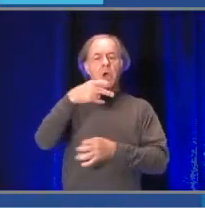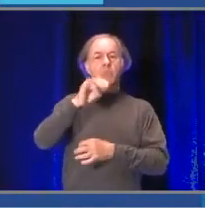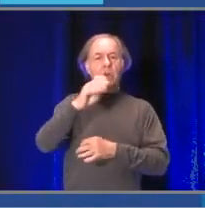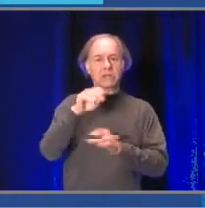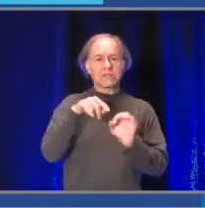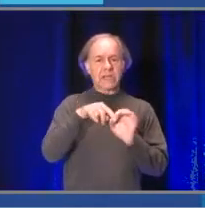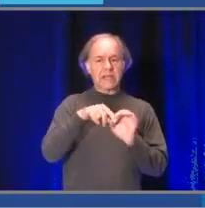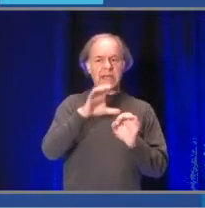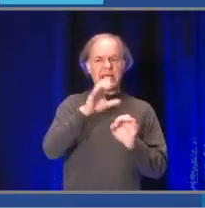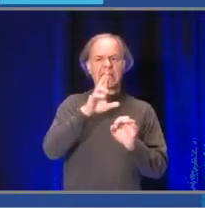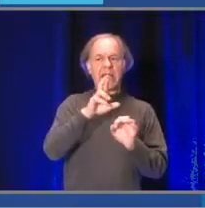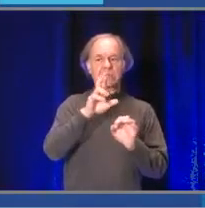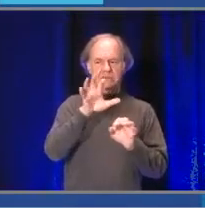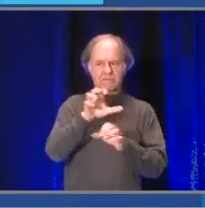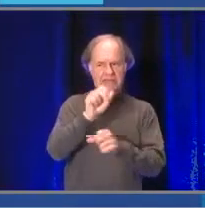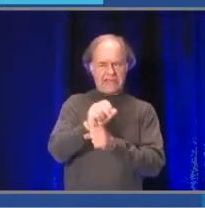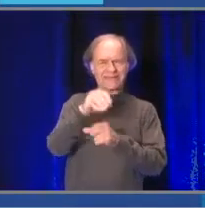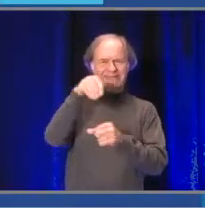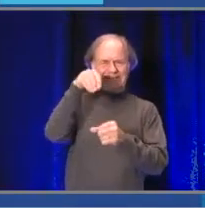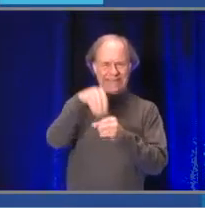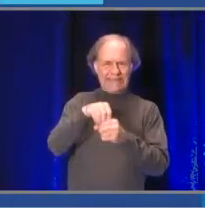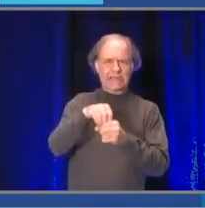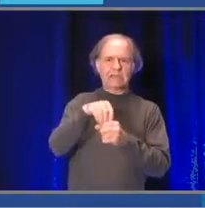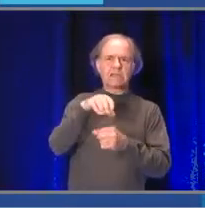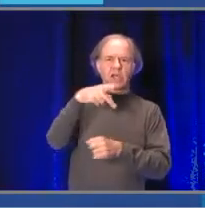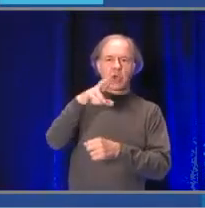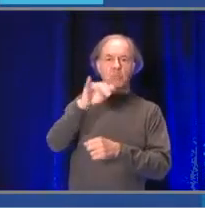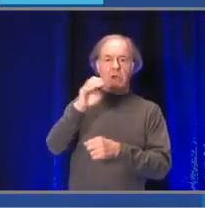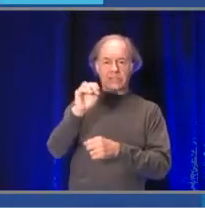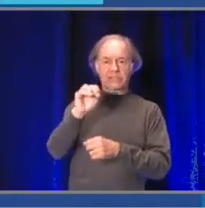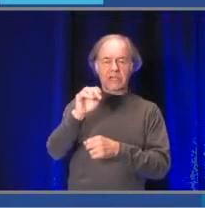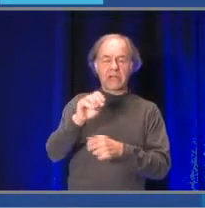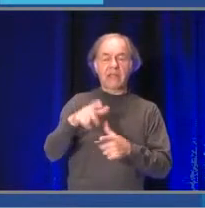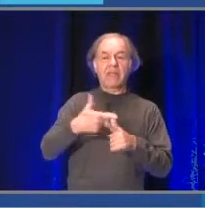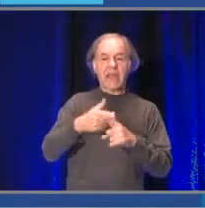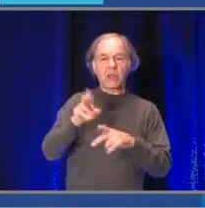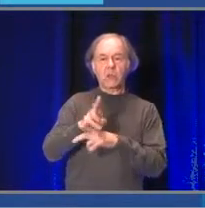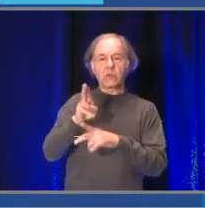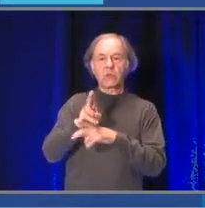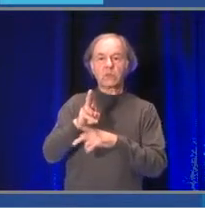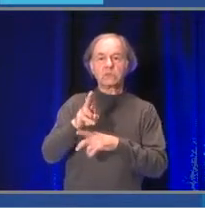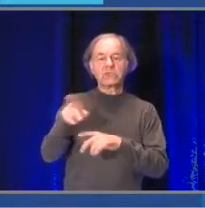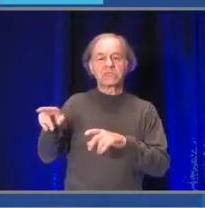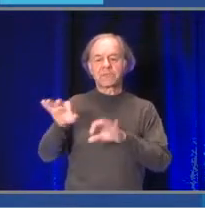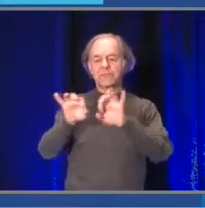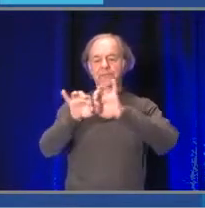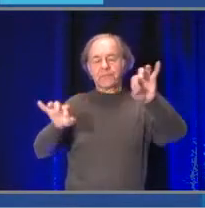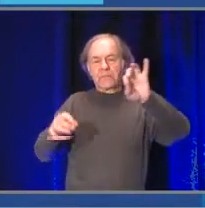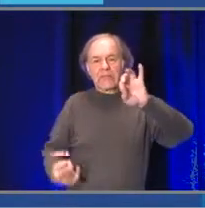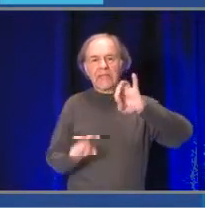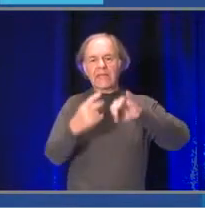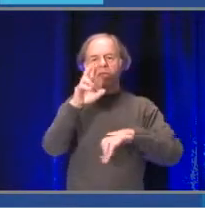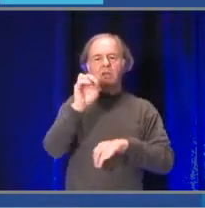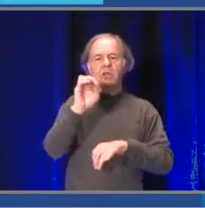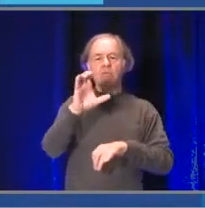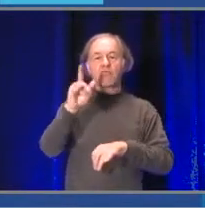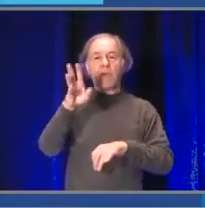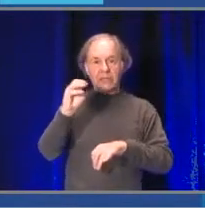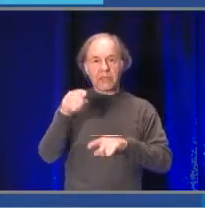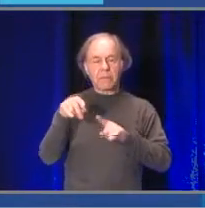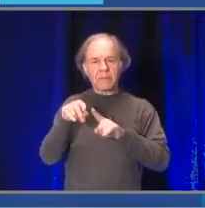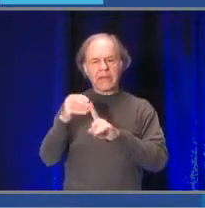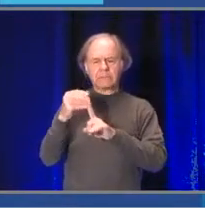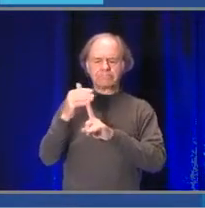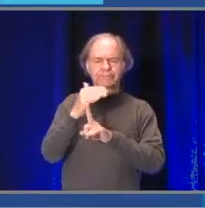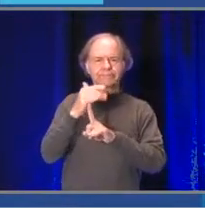cancer is identified within the gland. We can then, with a probe in the rectum, generate ultrasound waves,